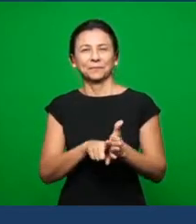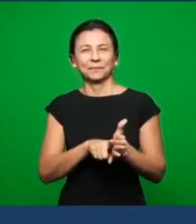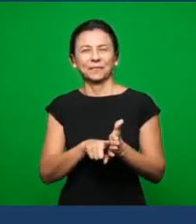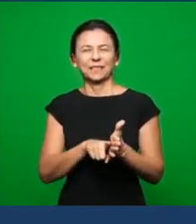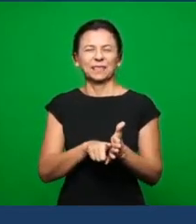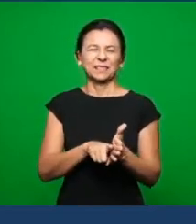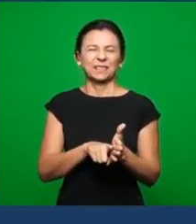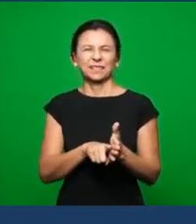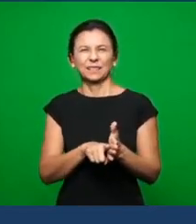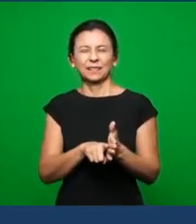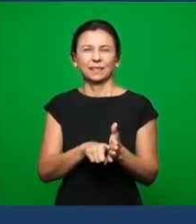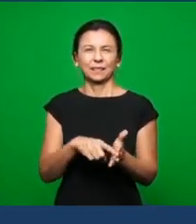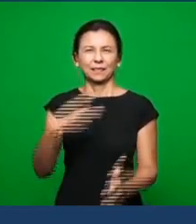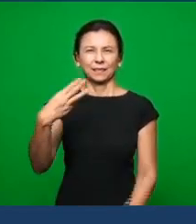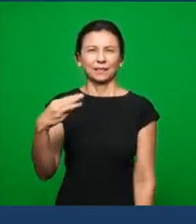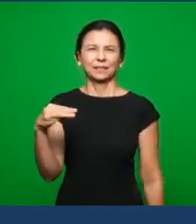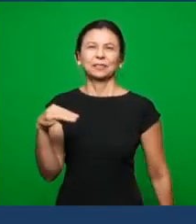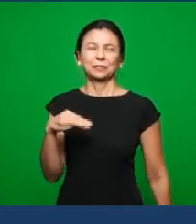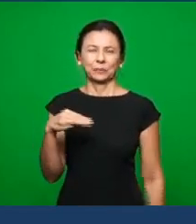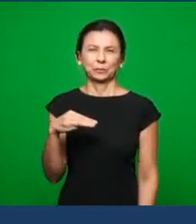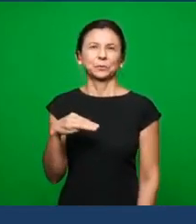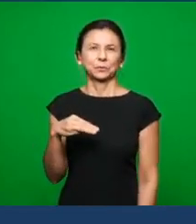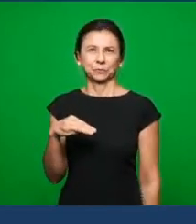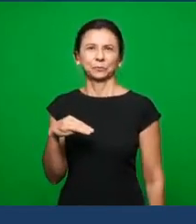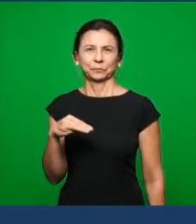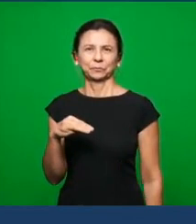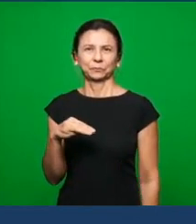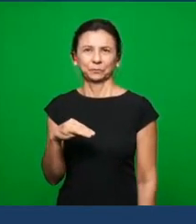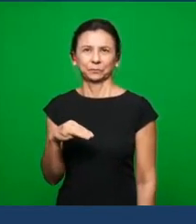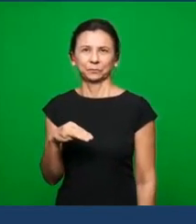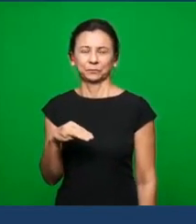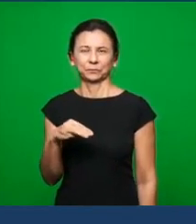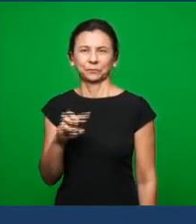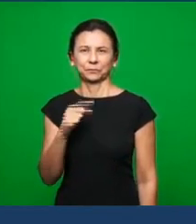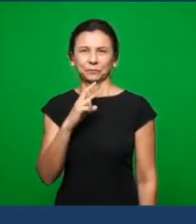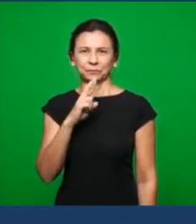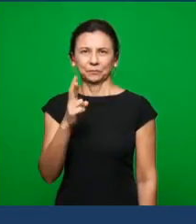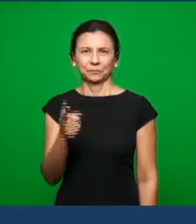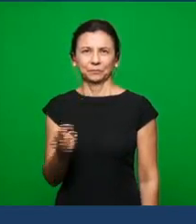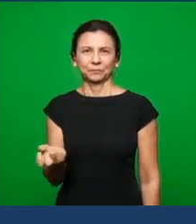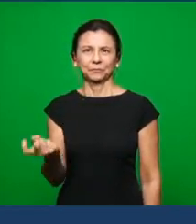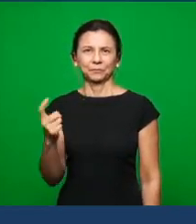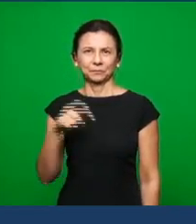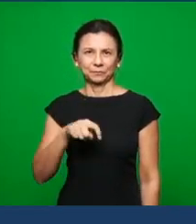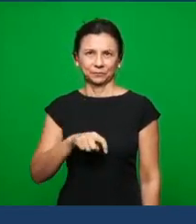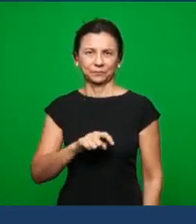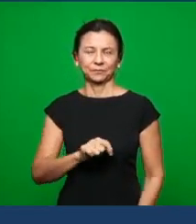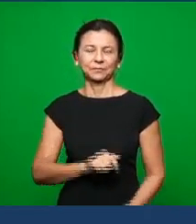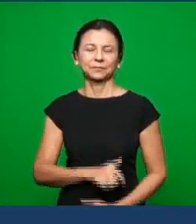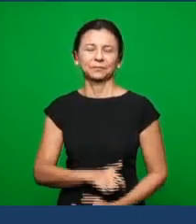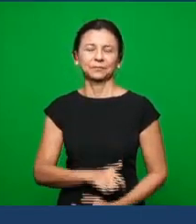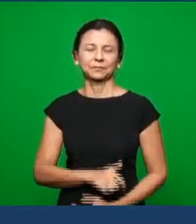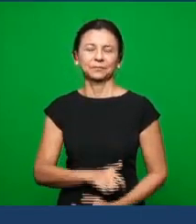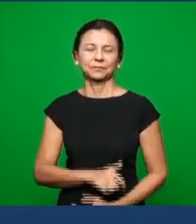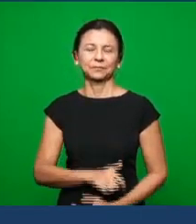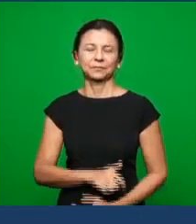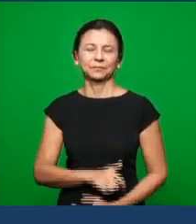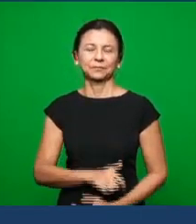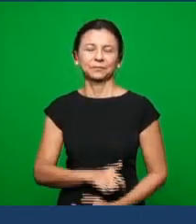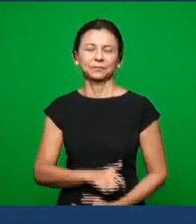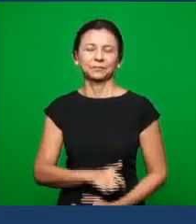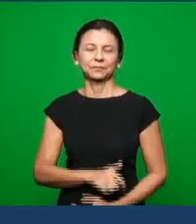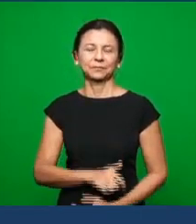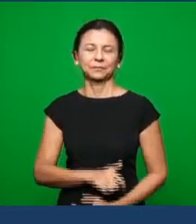Pergamum. So I'm going to give you actually my 3 more minutes. So now 3 minutes, the brand is going to answer this question. I'm going to go back in